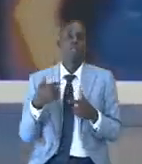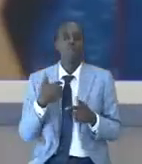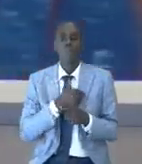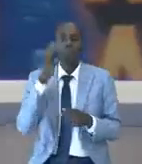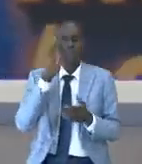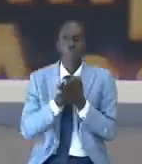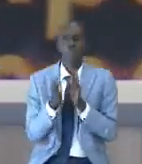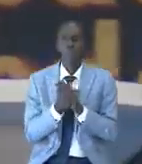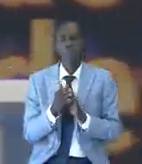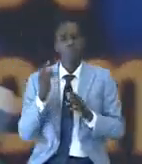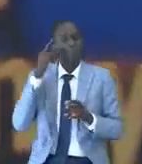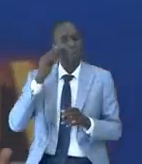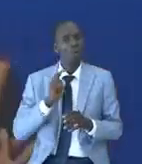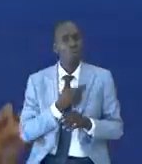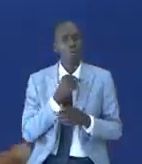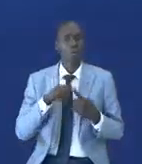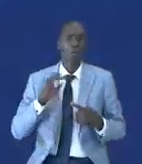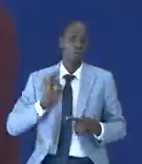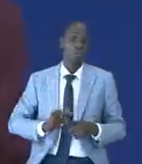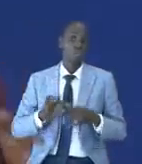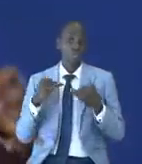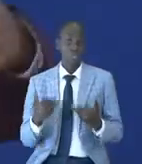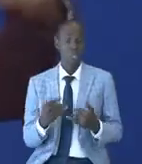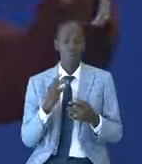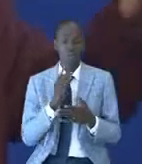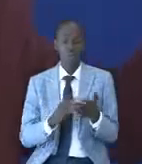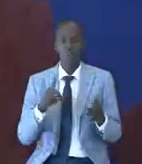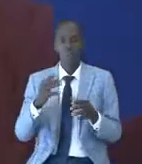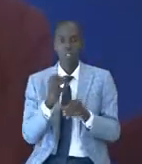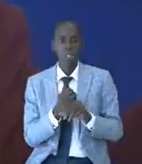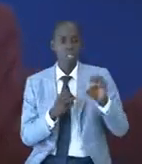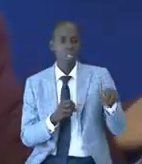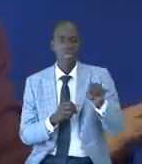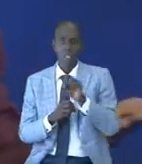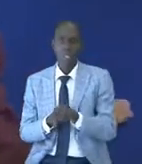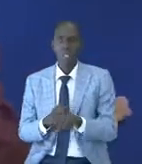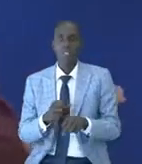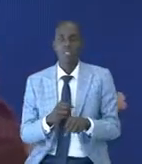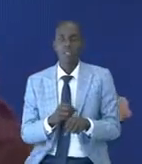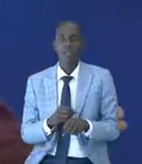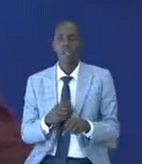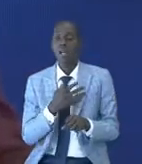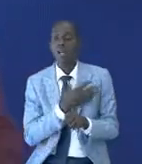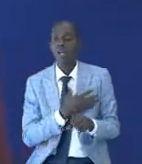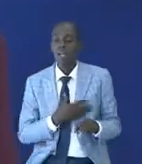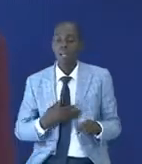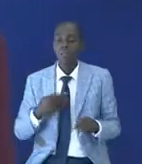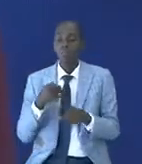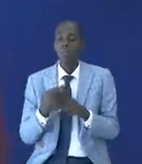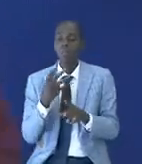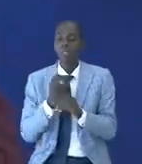to benefit. Now, somebody wants scholarship. Before you benefit from the scholarship, begin